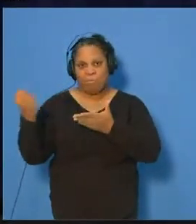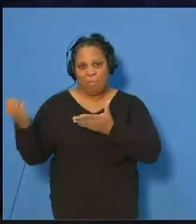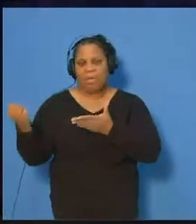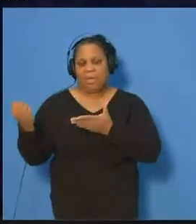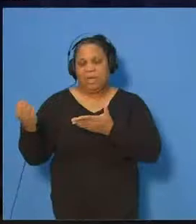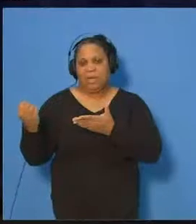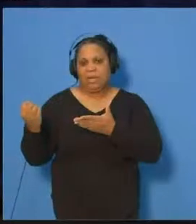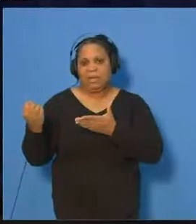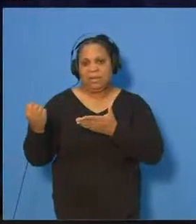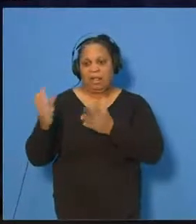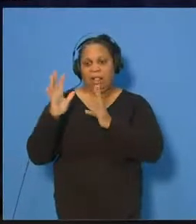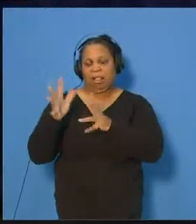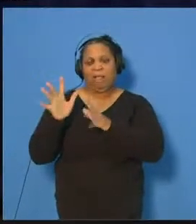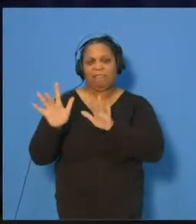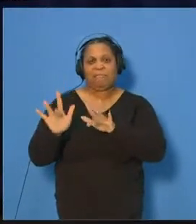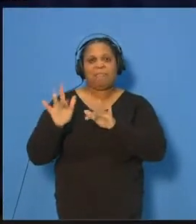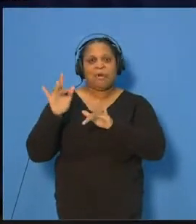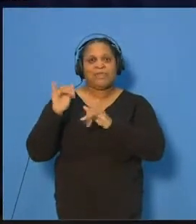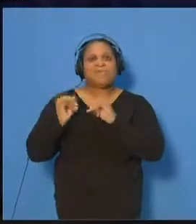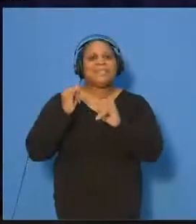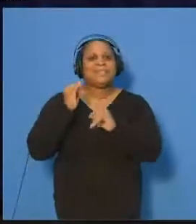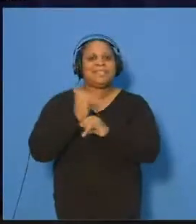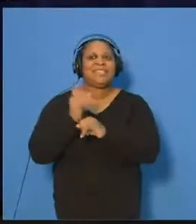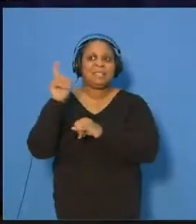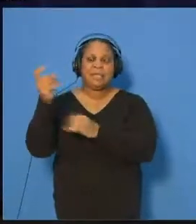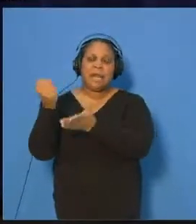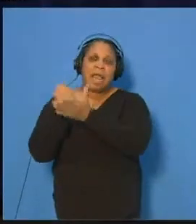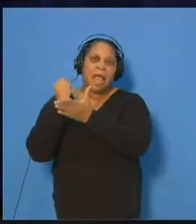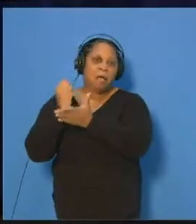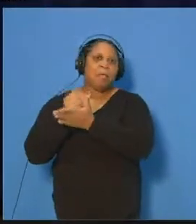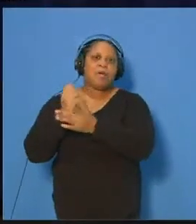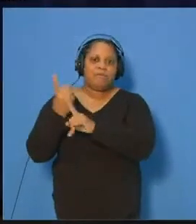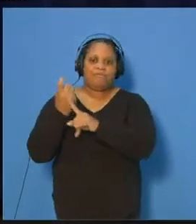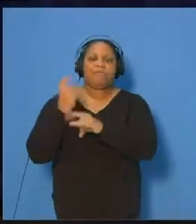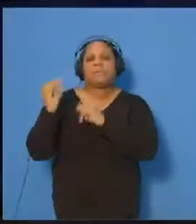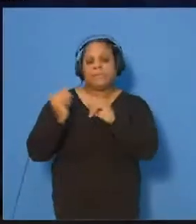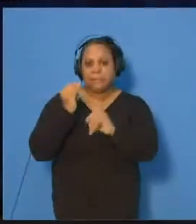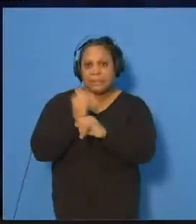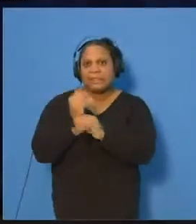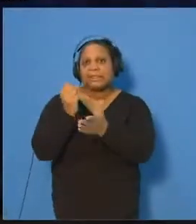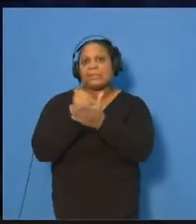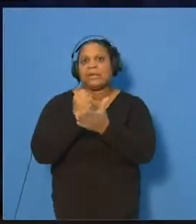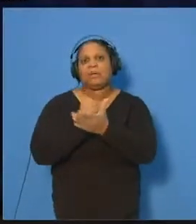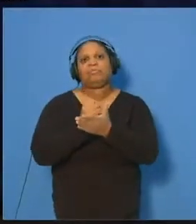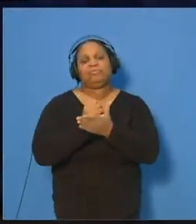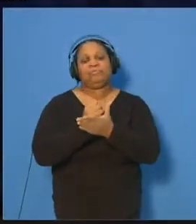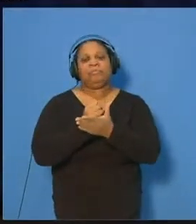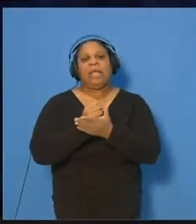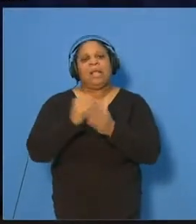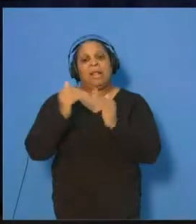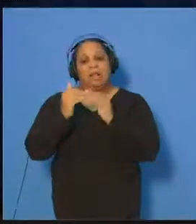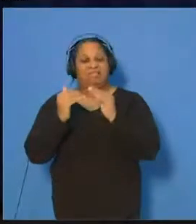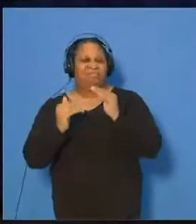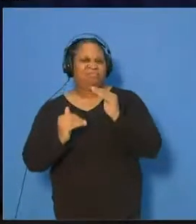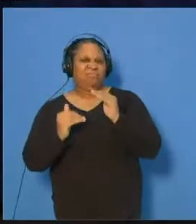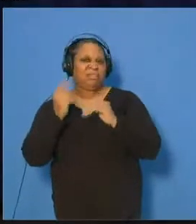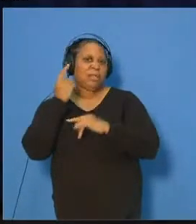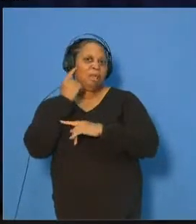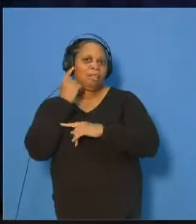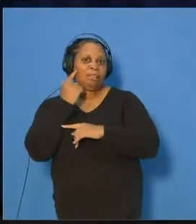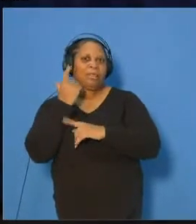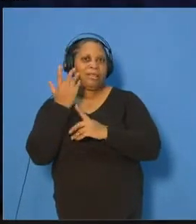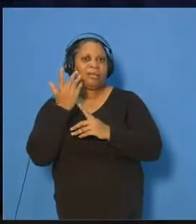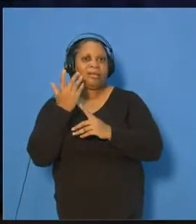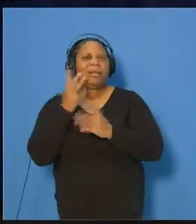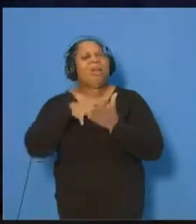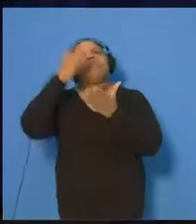are, left at the mercy of international supply chains and those particular items. The lesson I think in this that